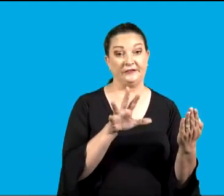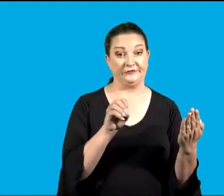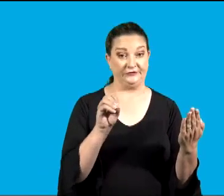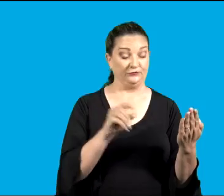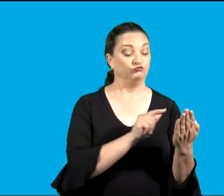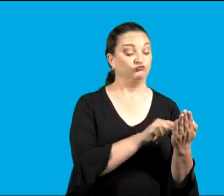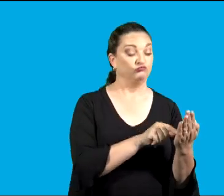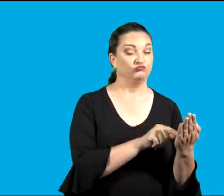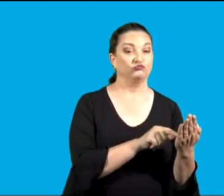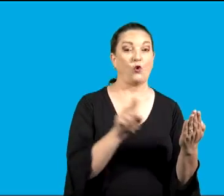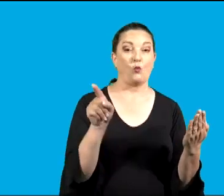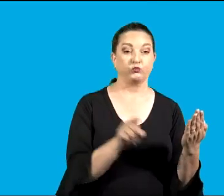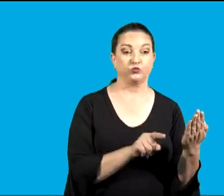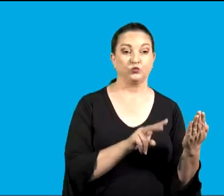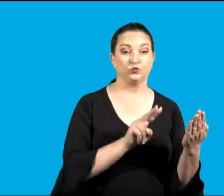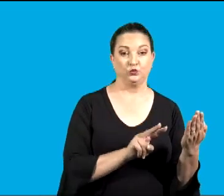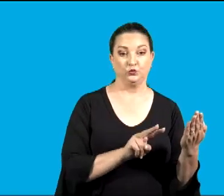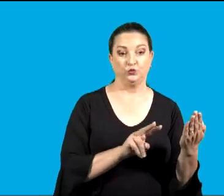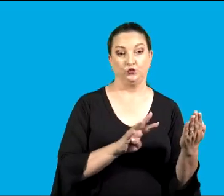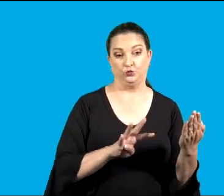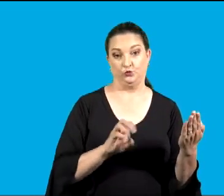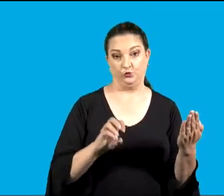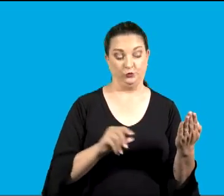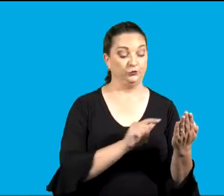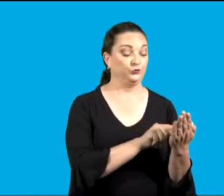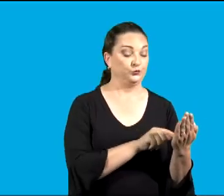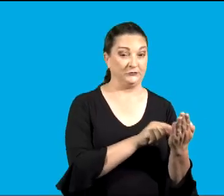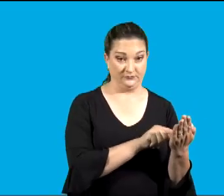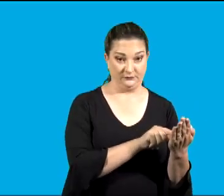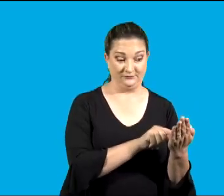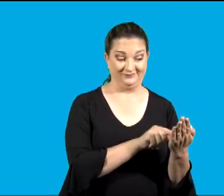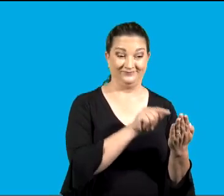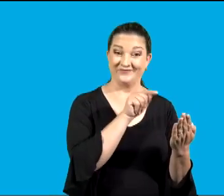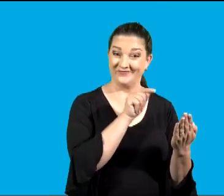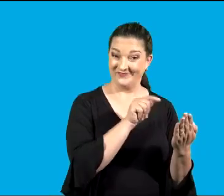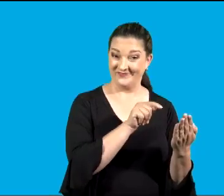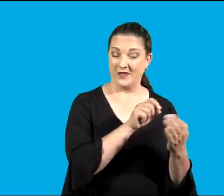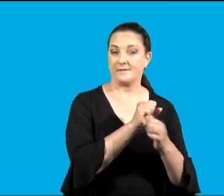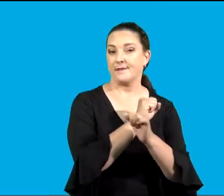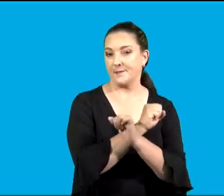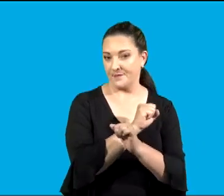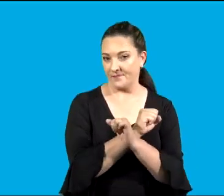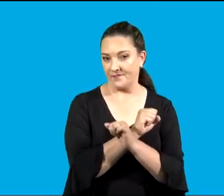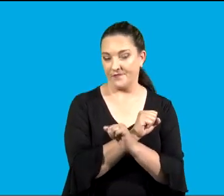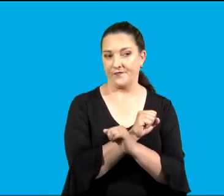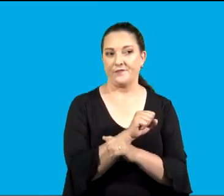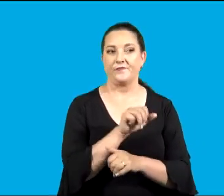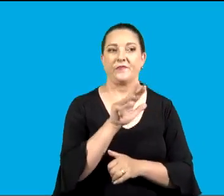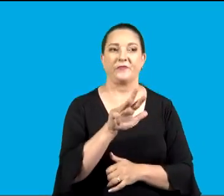1.5, 1,500 over 2,400. And then we multiply